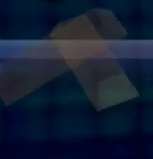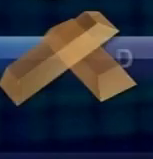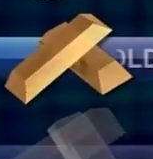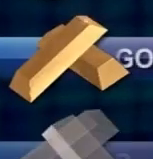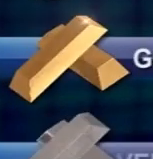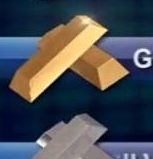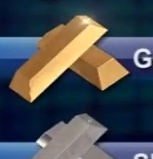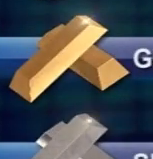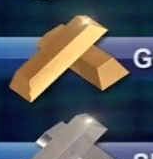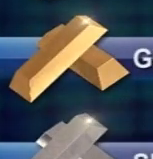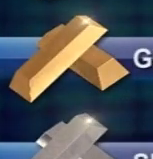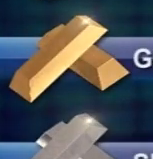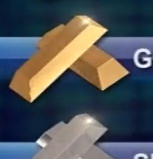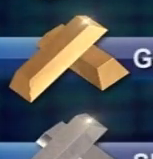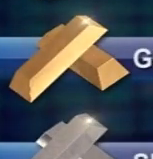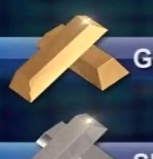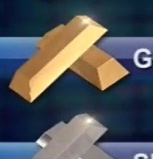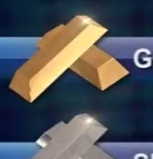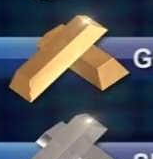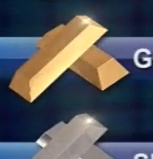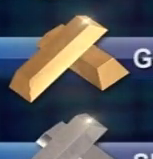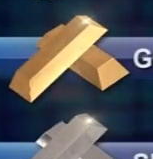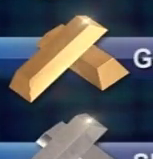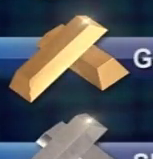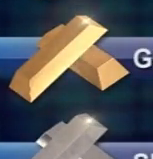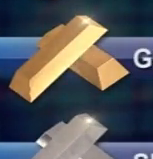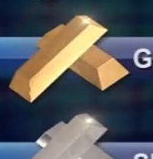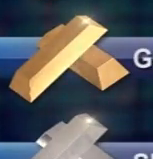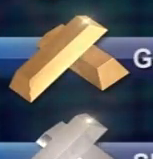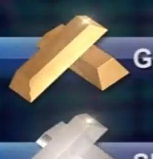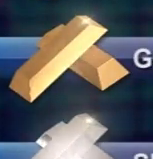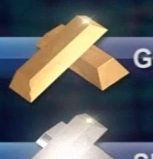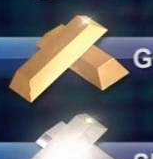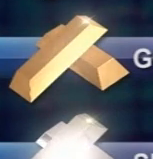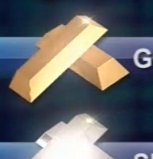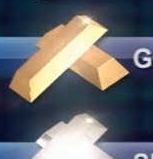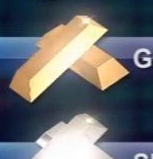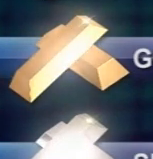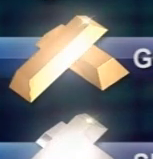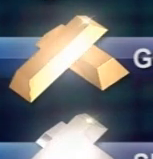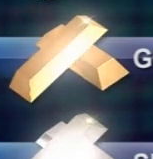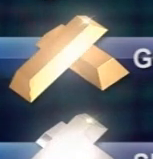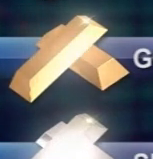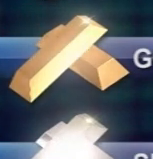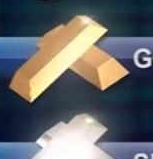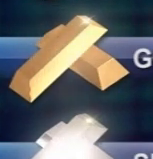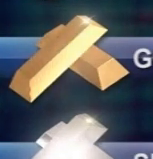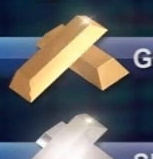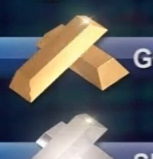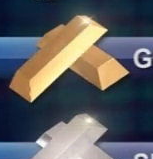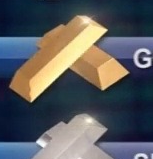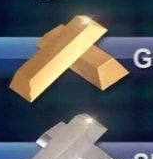market, crude oil made strong gains, closing at $19.53 per barrel. Gold fell to